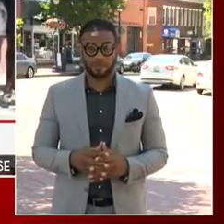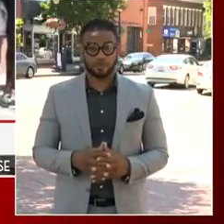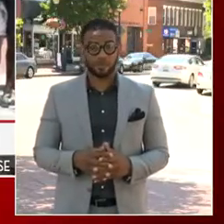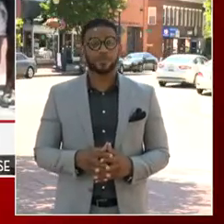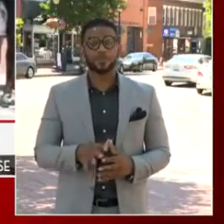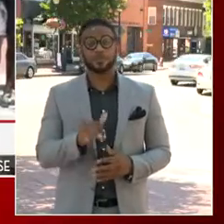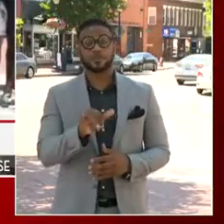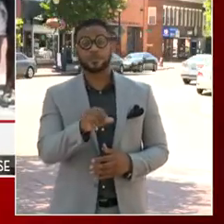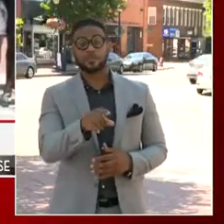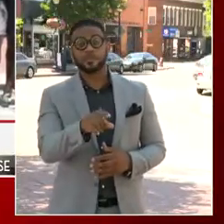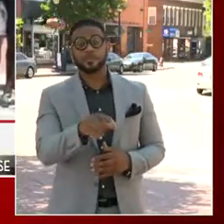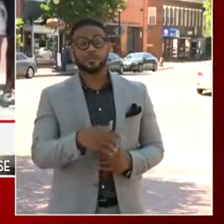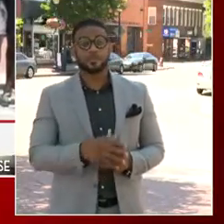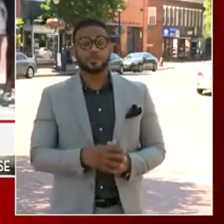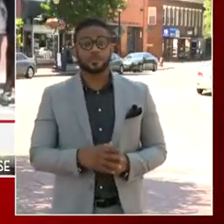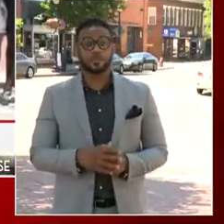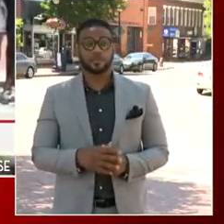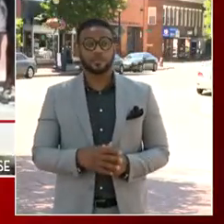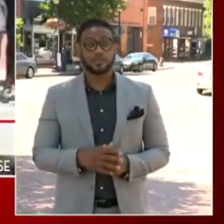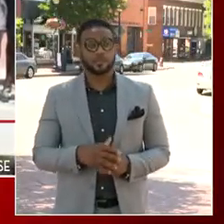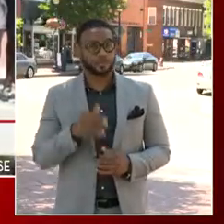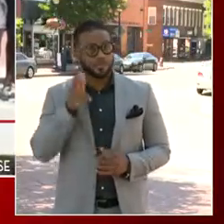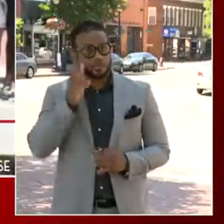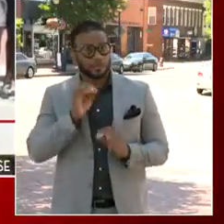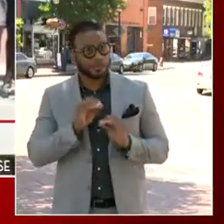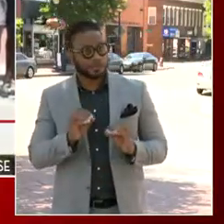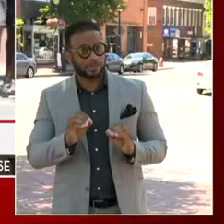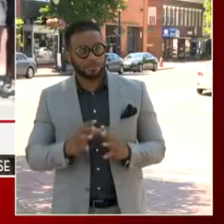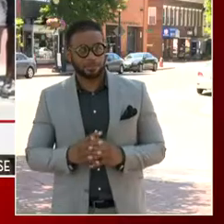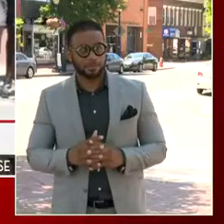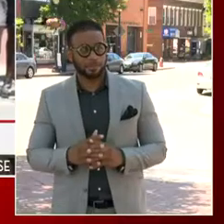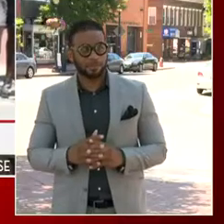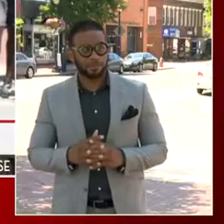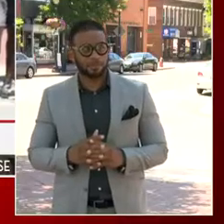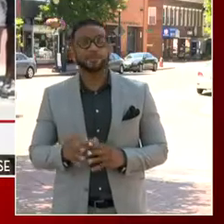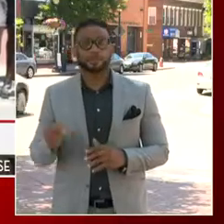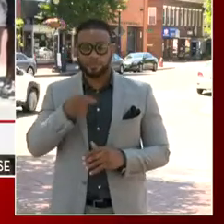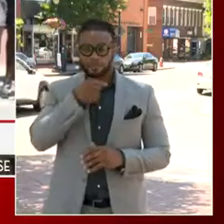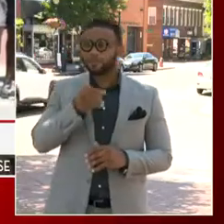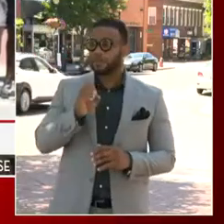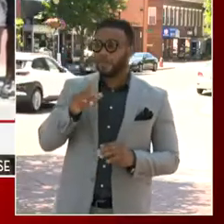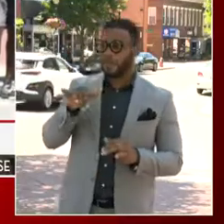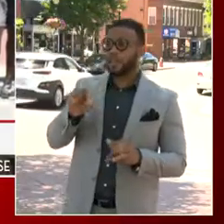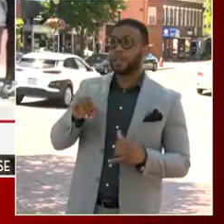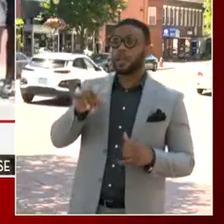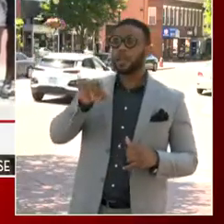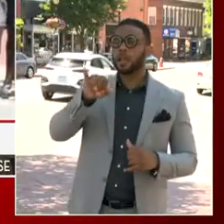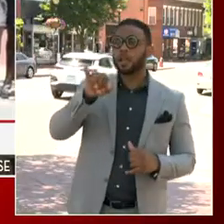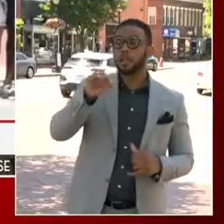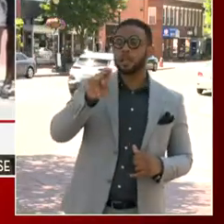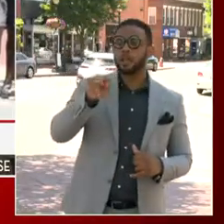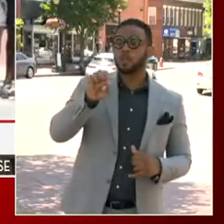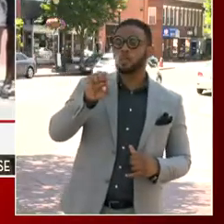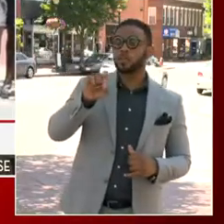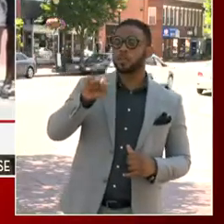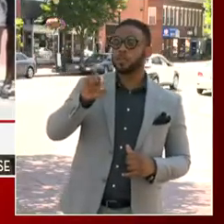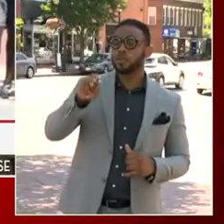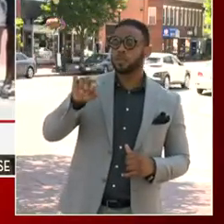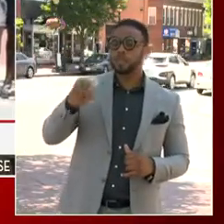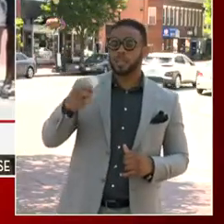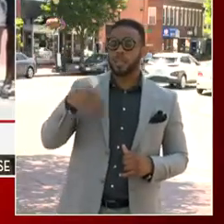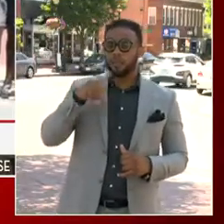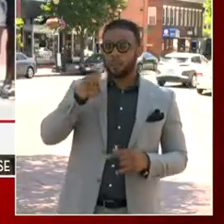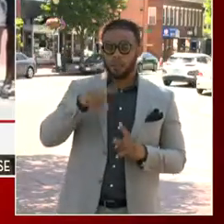Yes. I have a question about this. Okay. Yes, Juneteenth is what I have a question about. Yes.